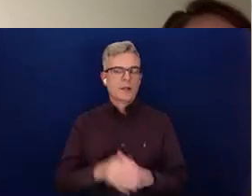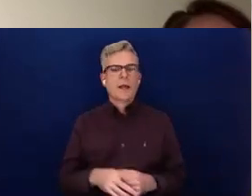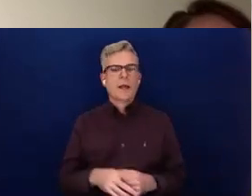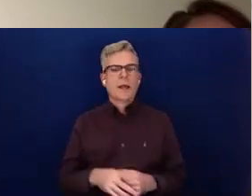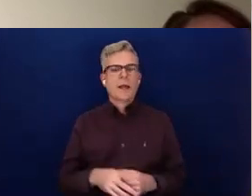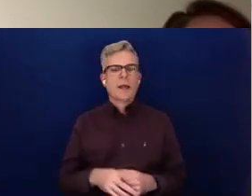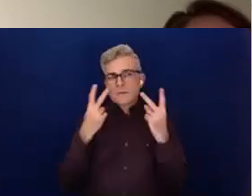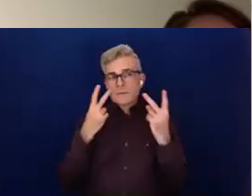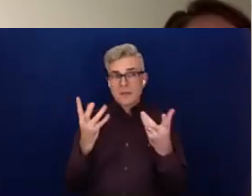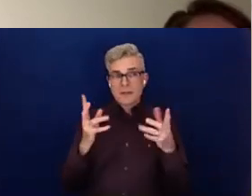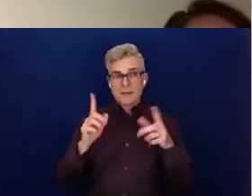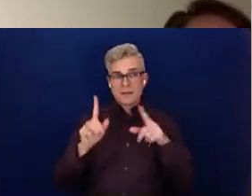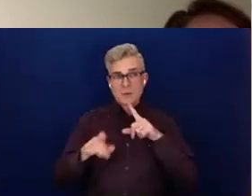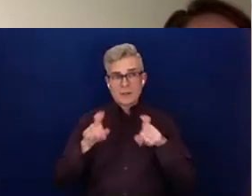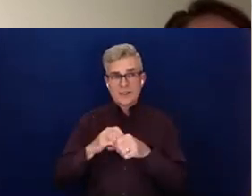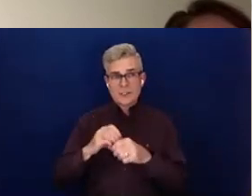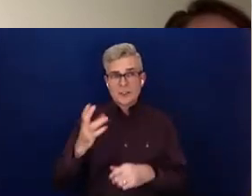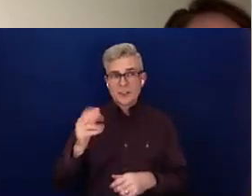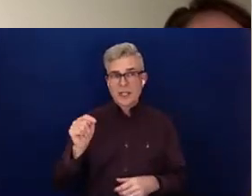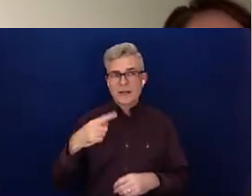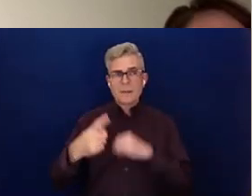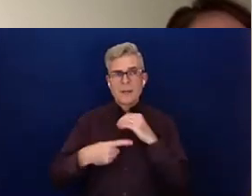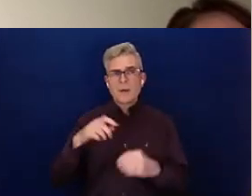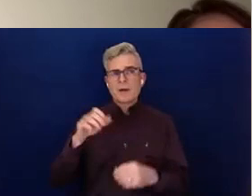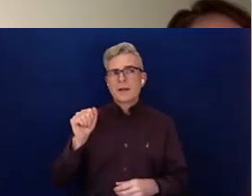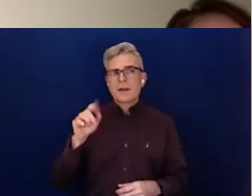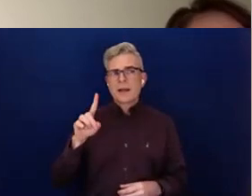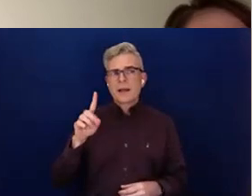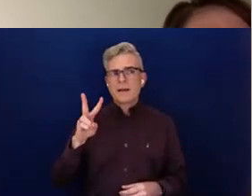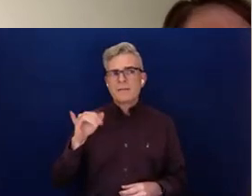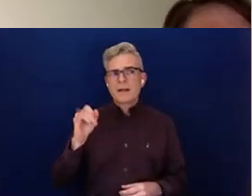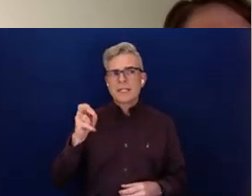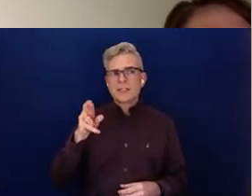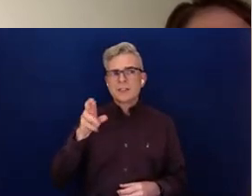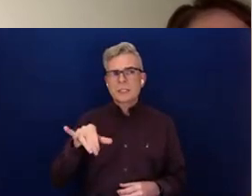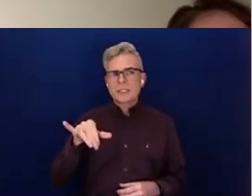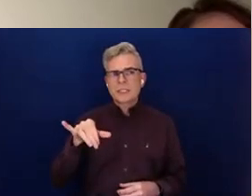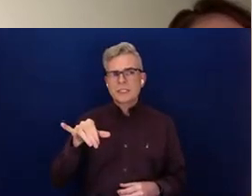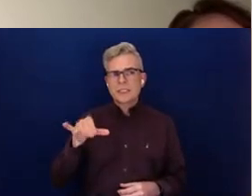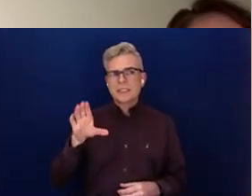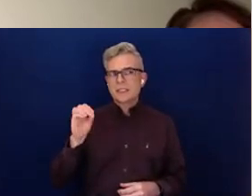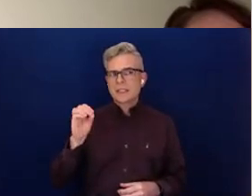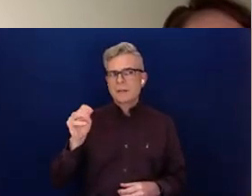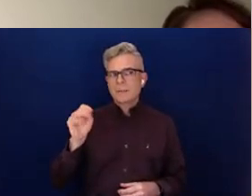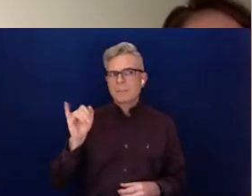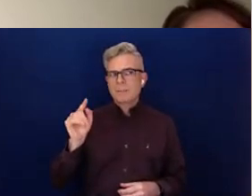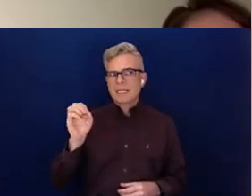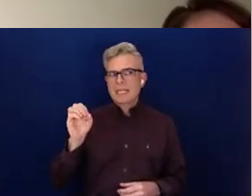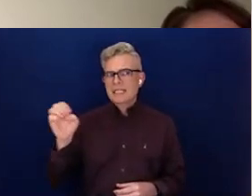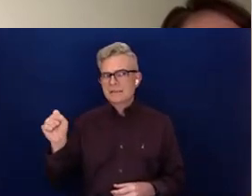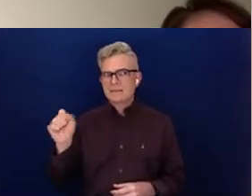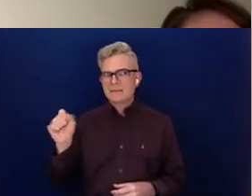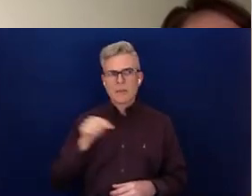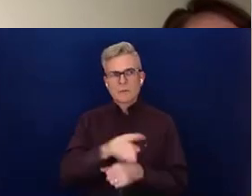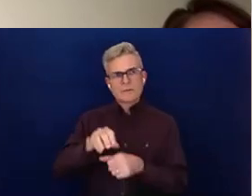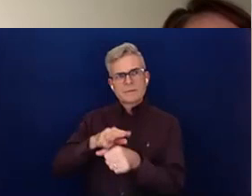about those advisory committees that you referenced who are helping advise the state and the counties on